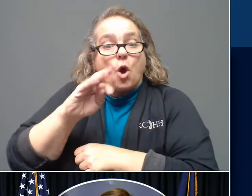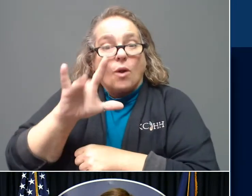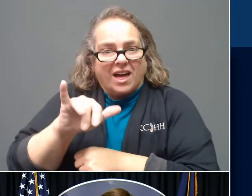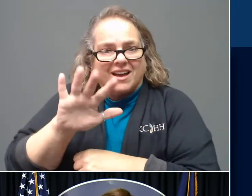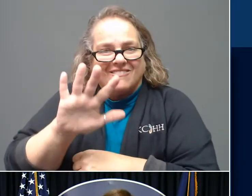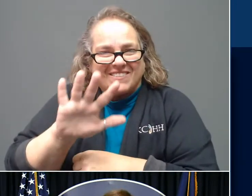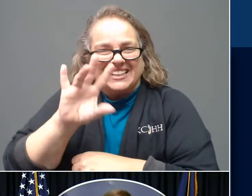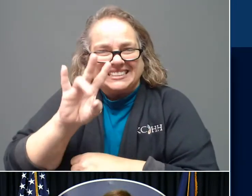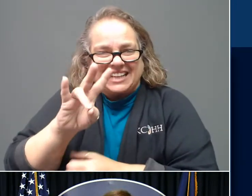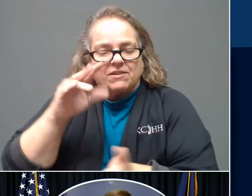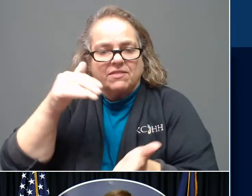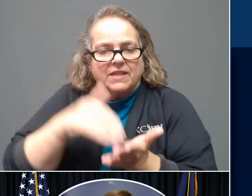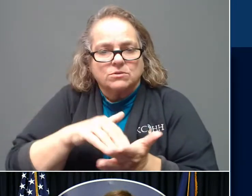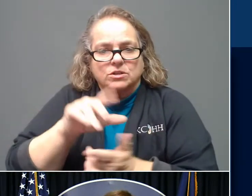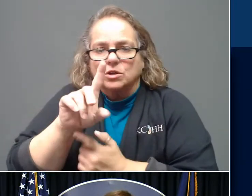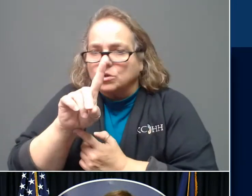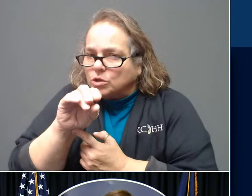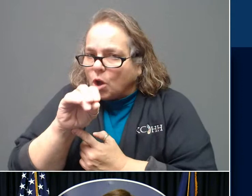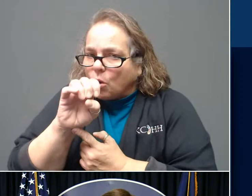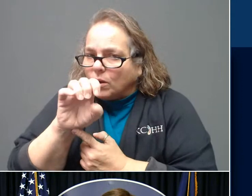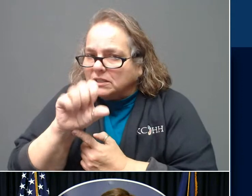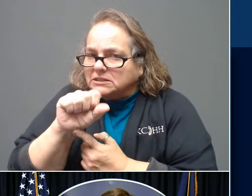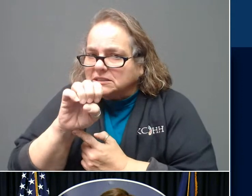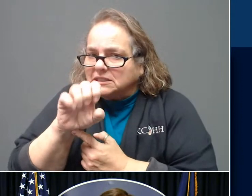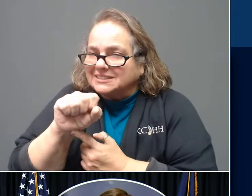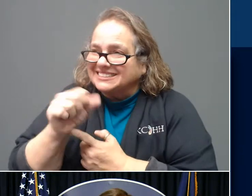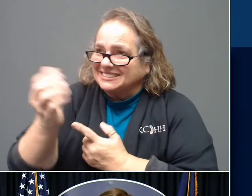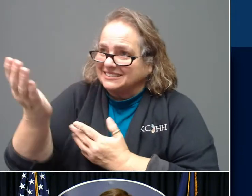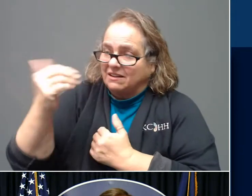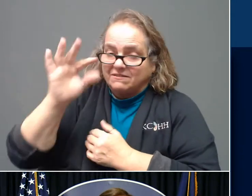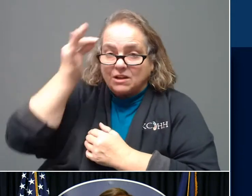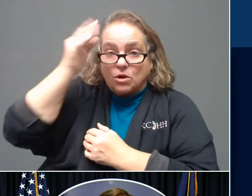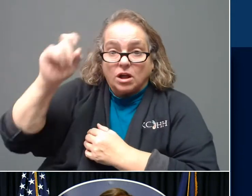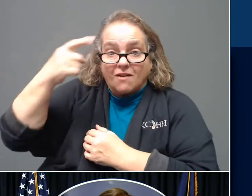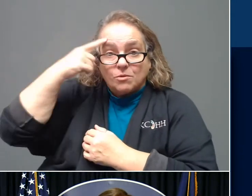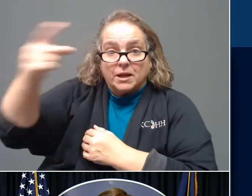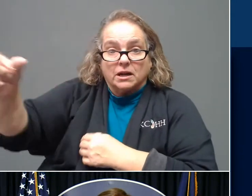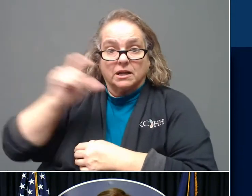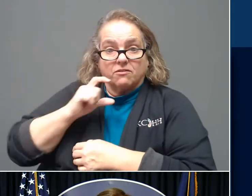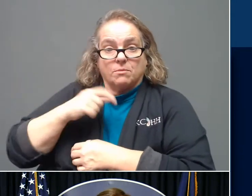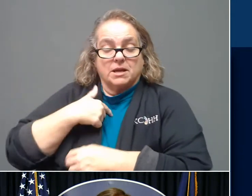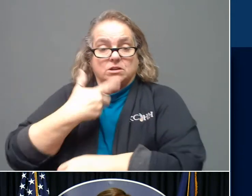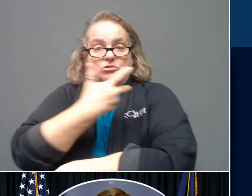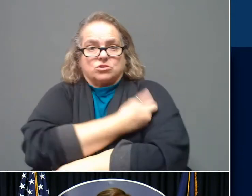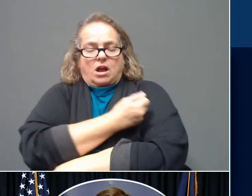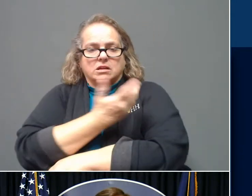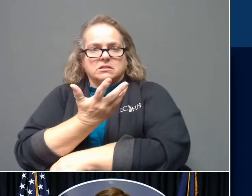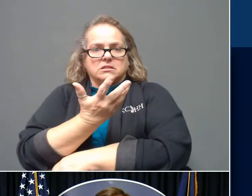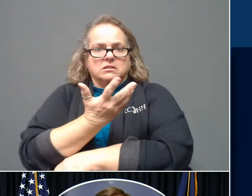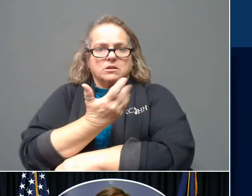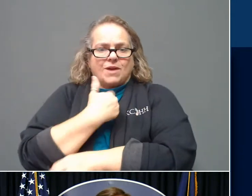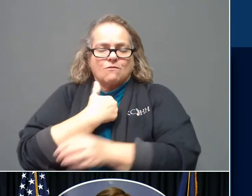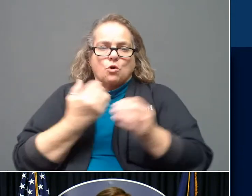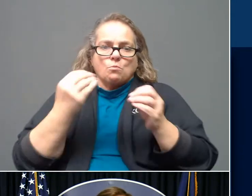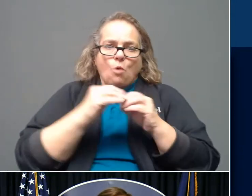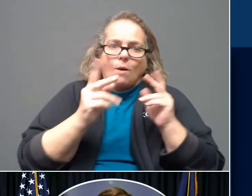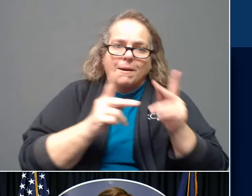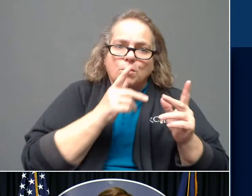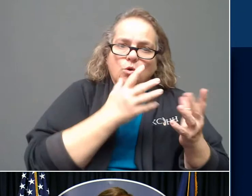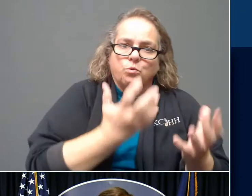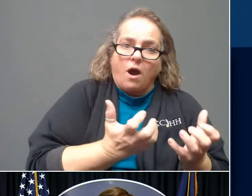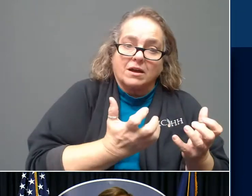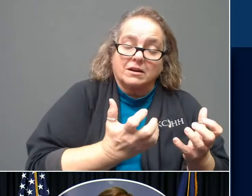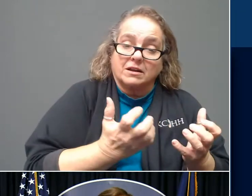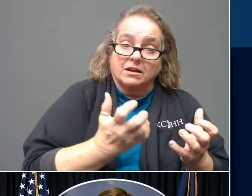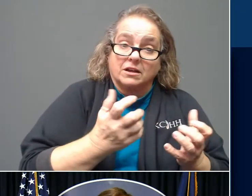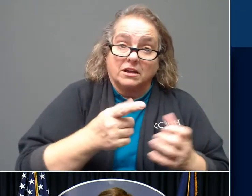So to everybody out there who wants their vaccine now. I get it.